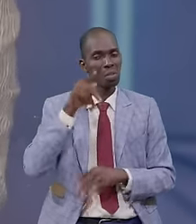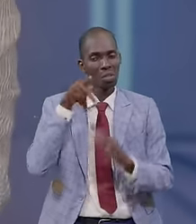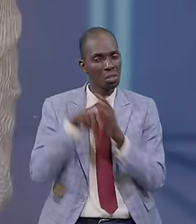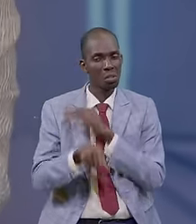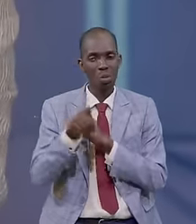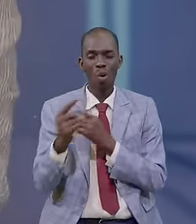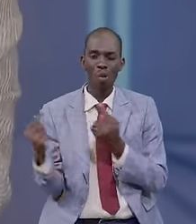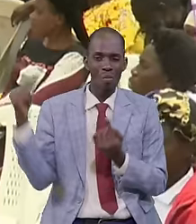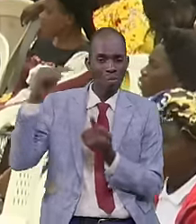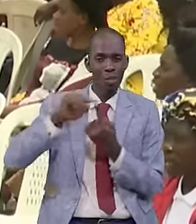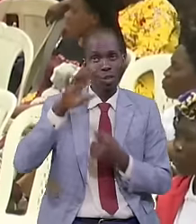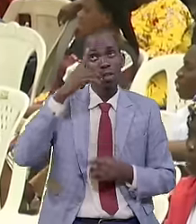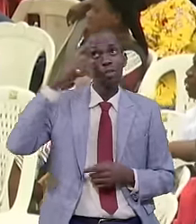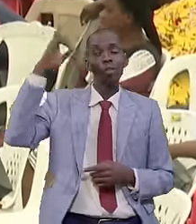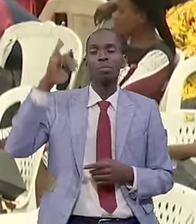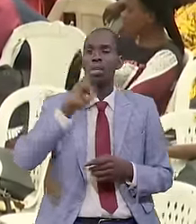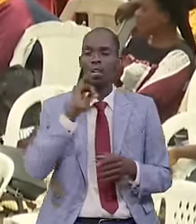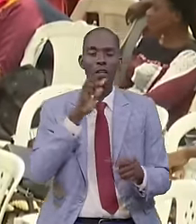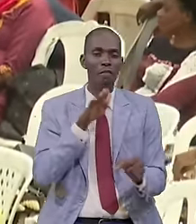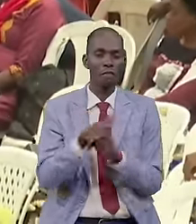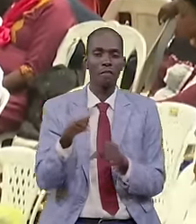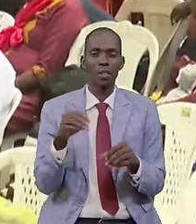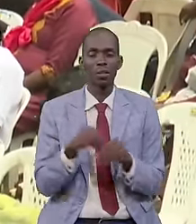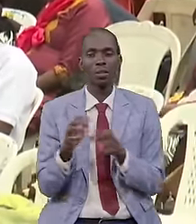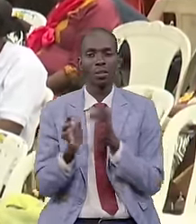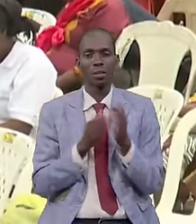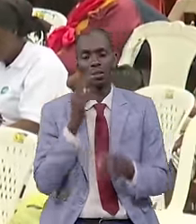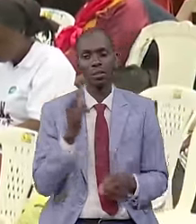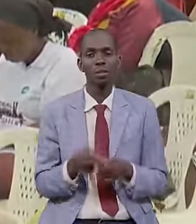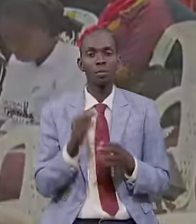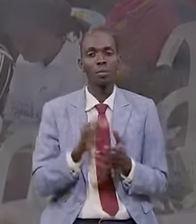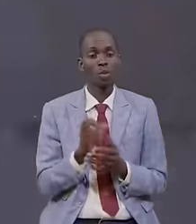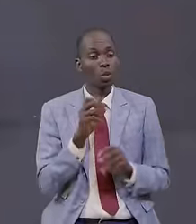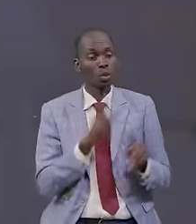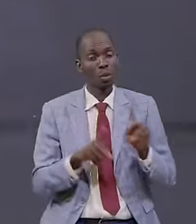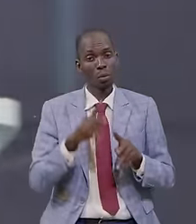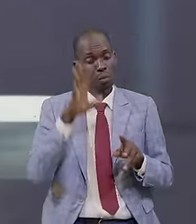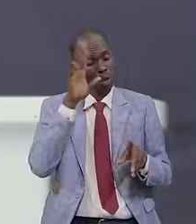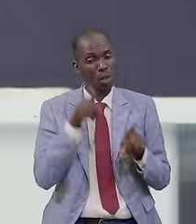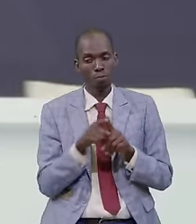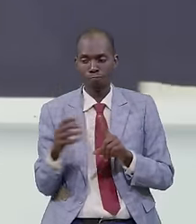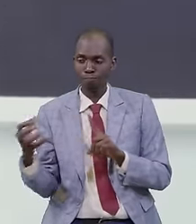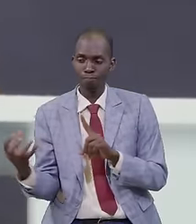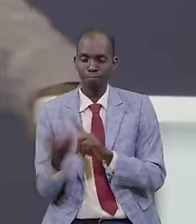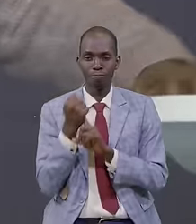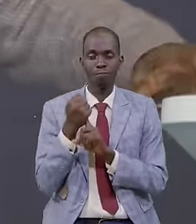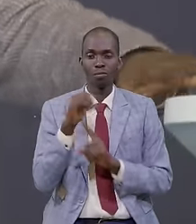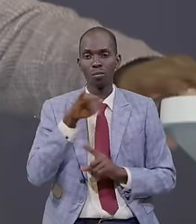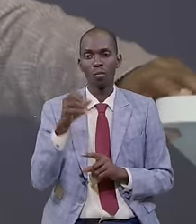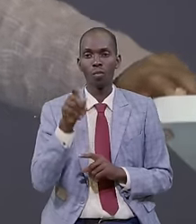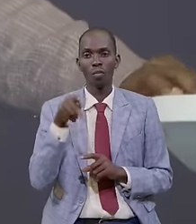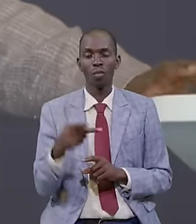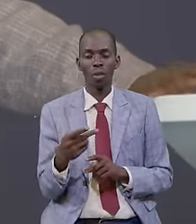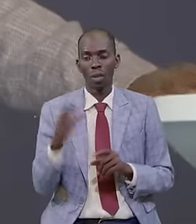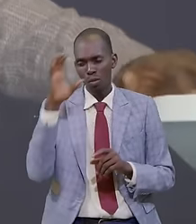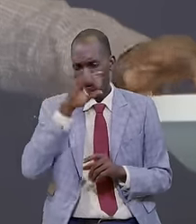dream is fulfilled. And so they took him. And he puts him in a pit.